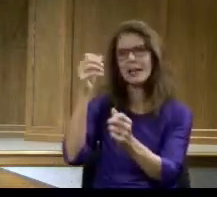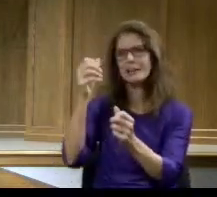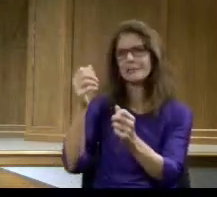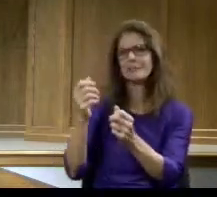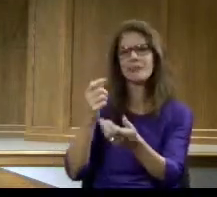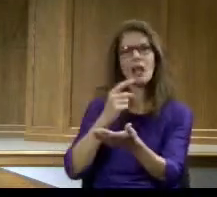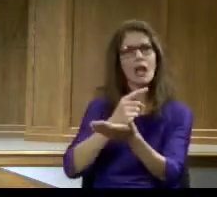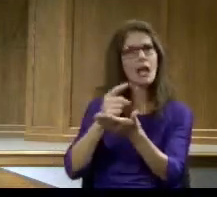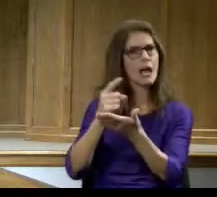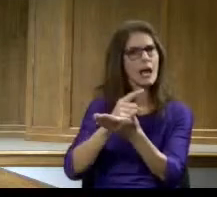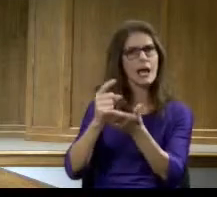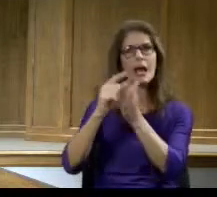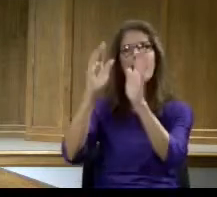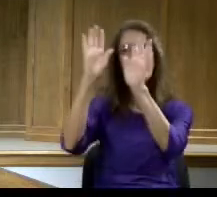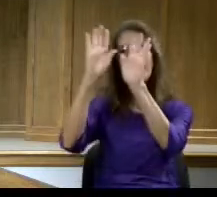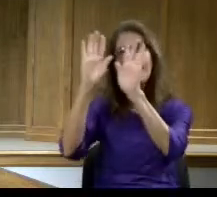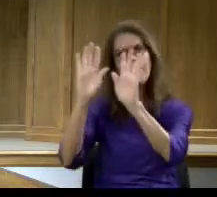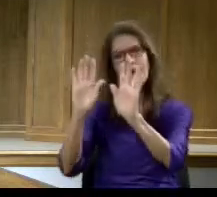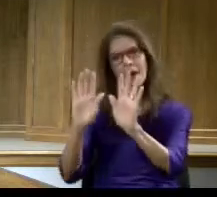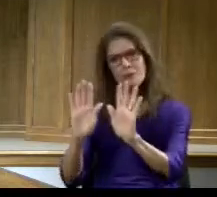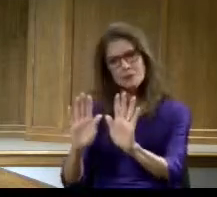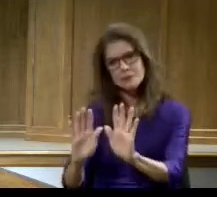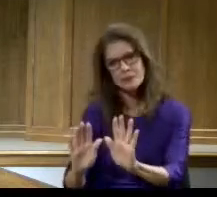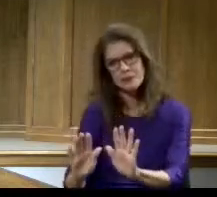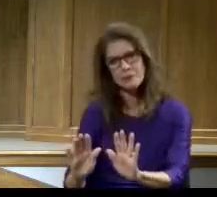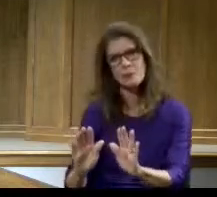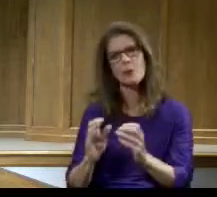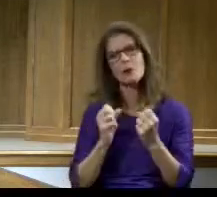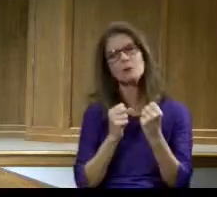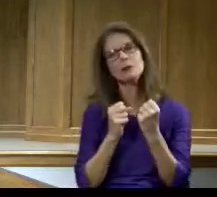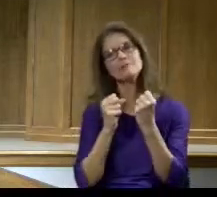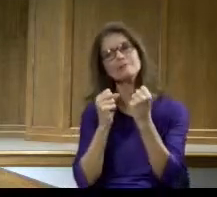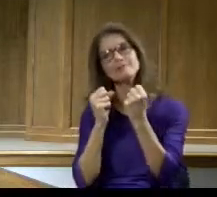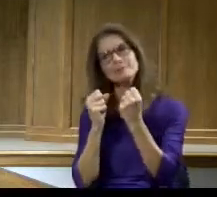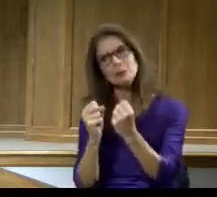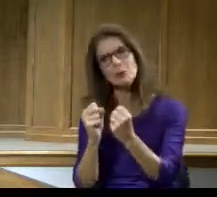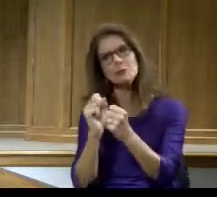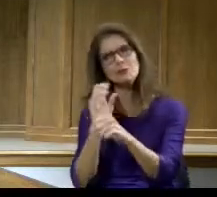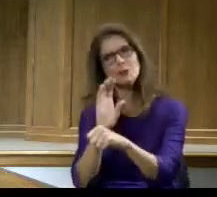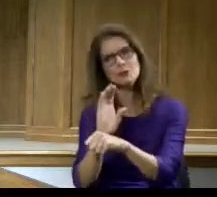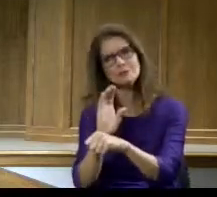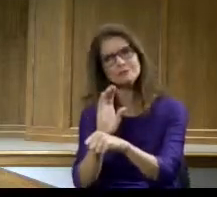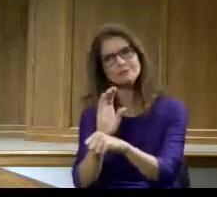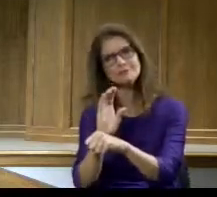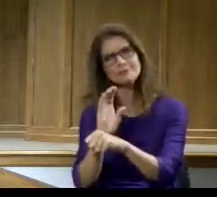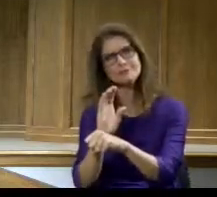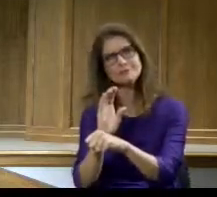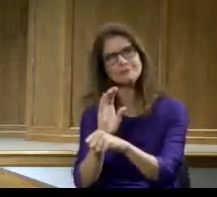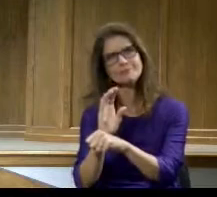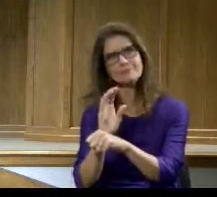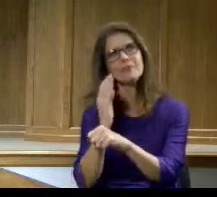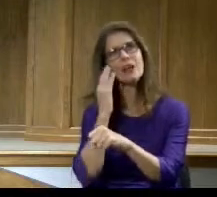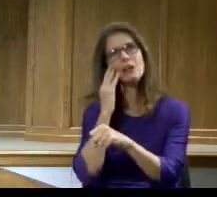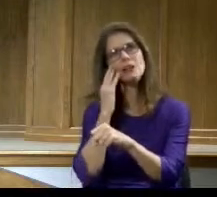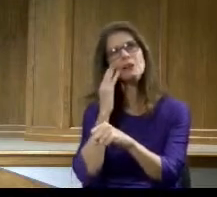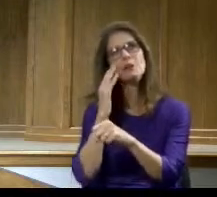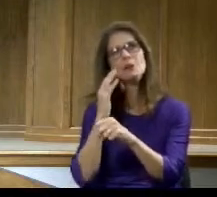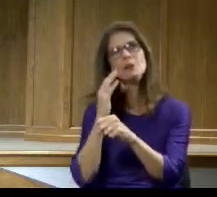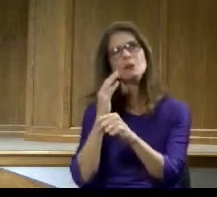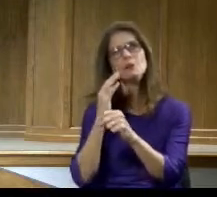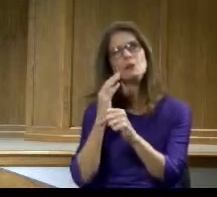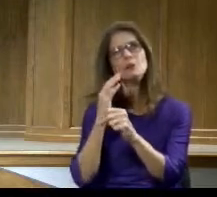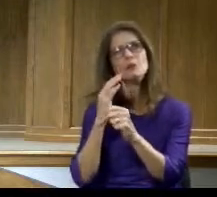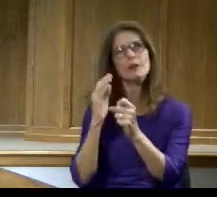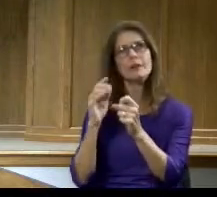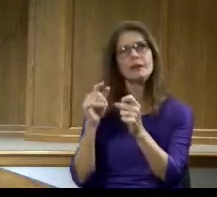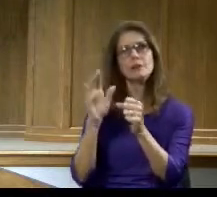church. We knew how long it took. We had it timed, Bible class first. We were going to get there just before